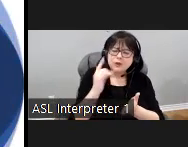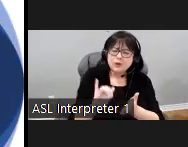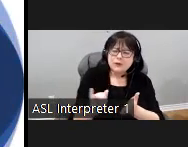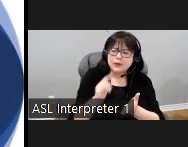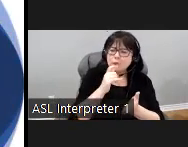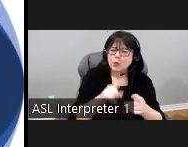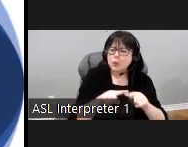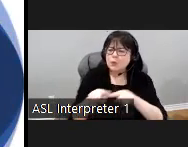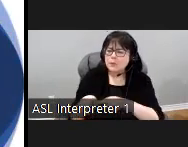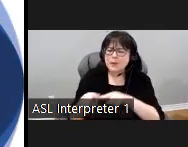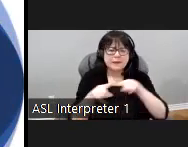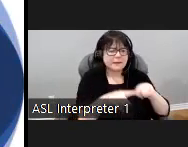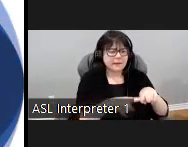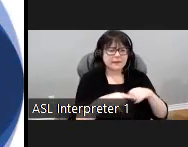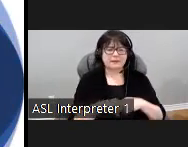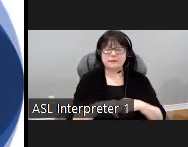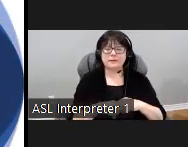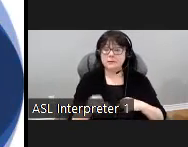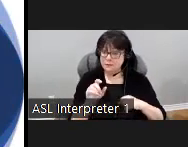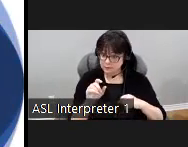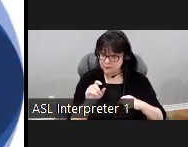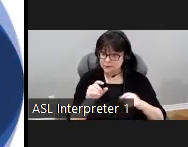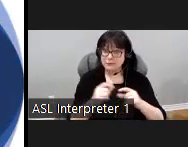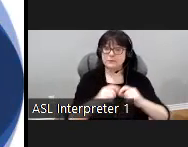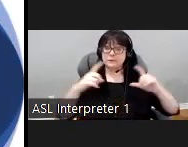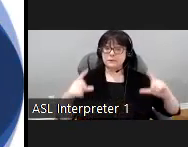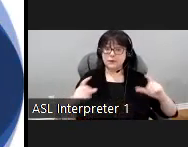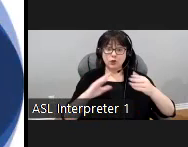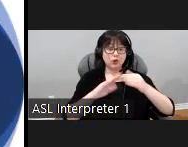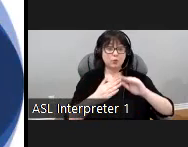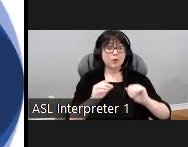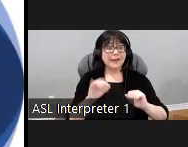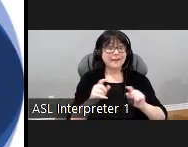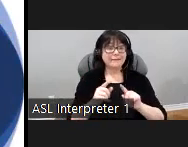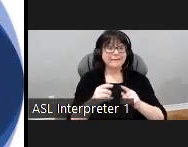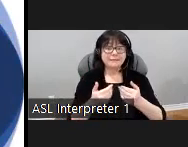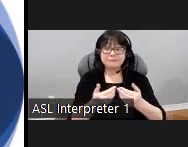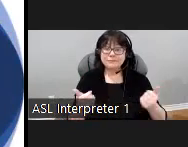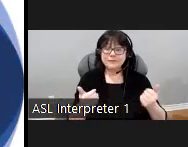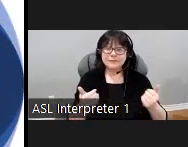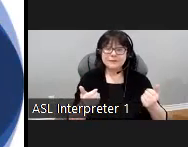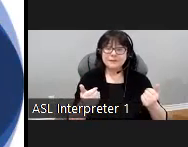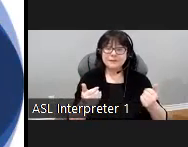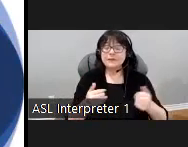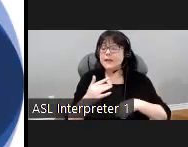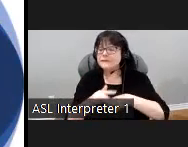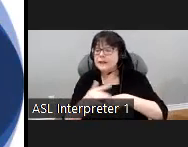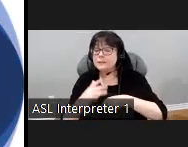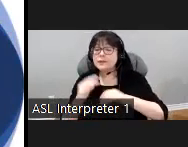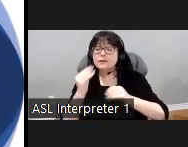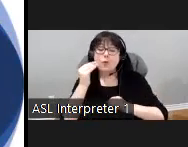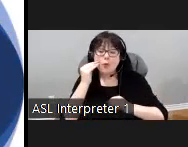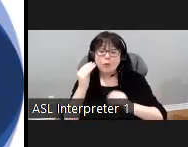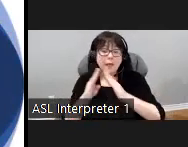available, if the couple were to split up? What are the social expectations about Pat's role in the community